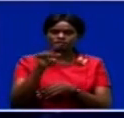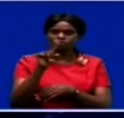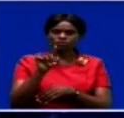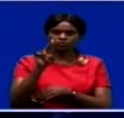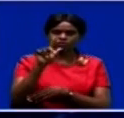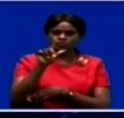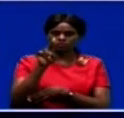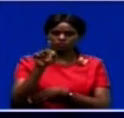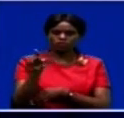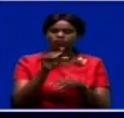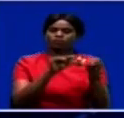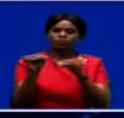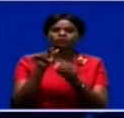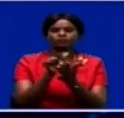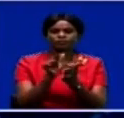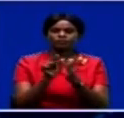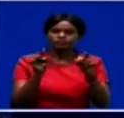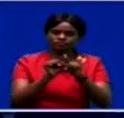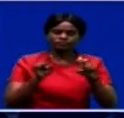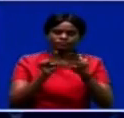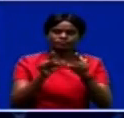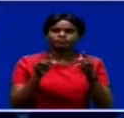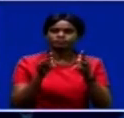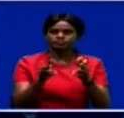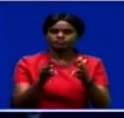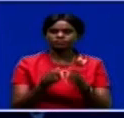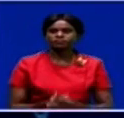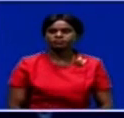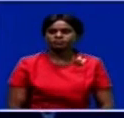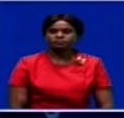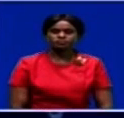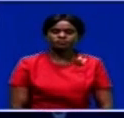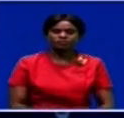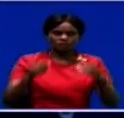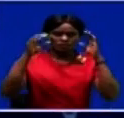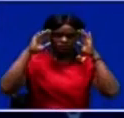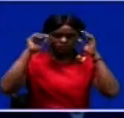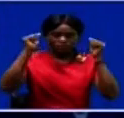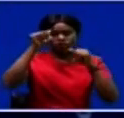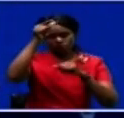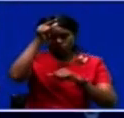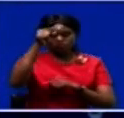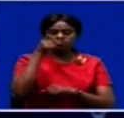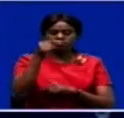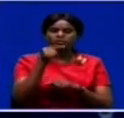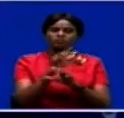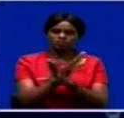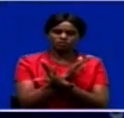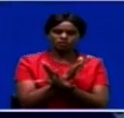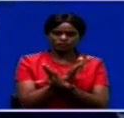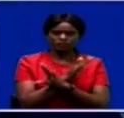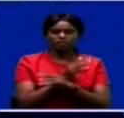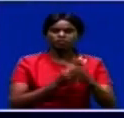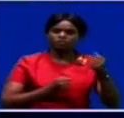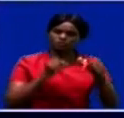Zulu, moves to Lusaka in the same capacity. And President Lungu says Zambia stands